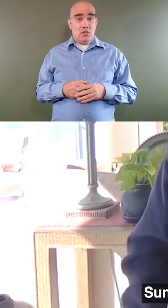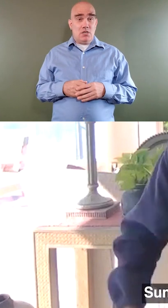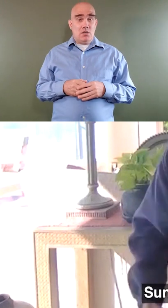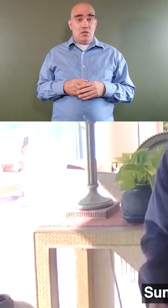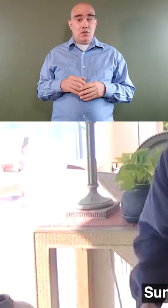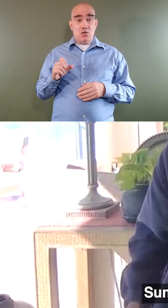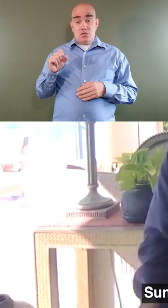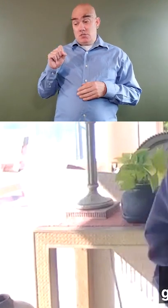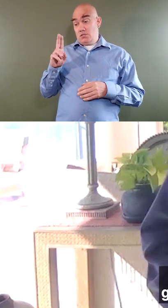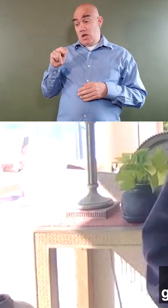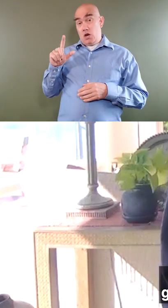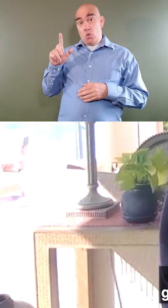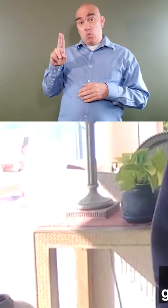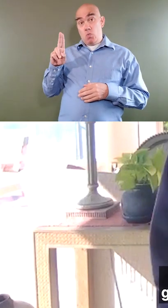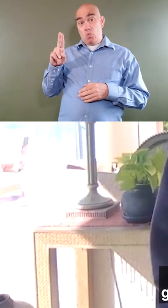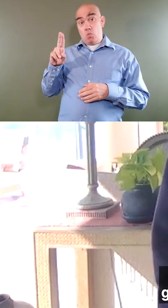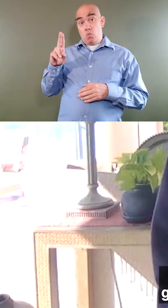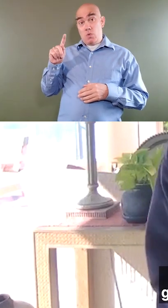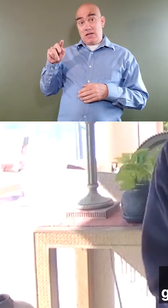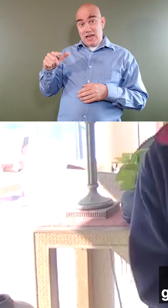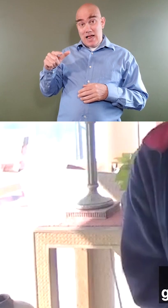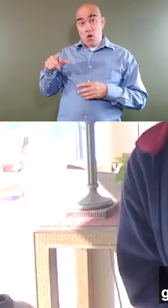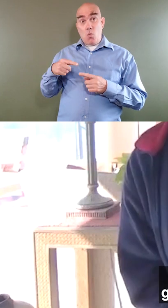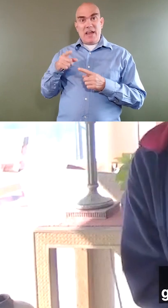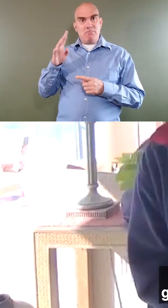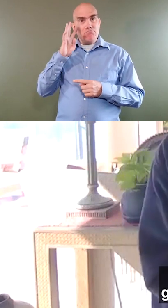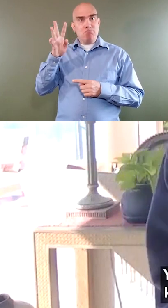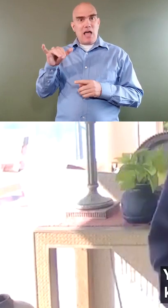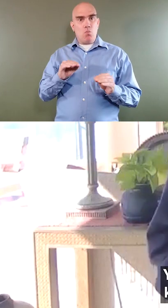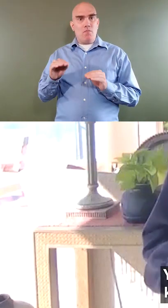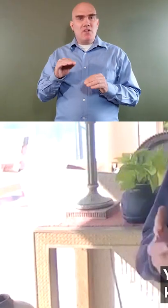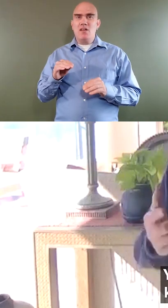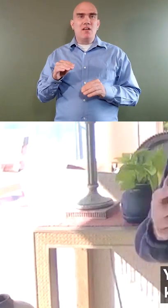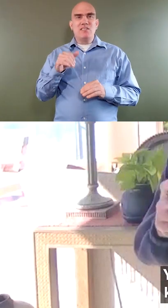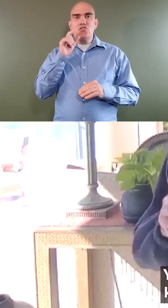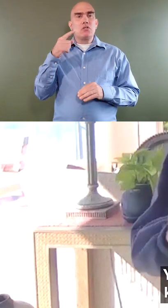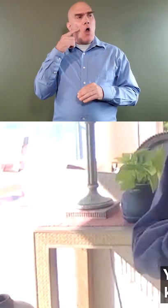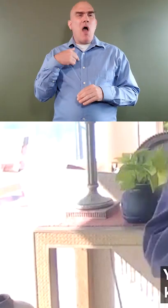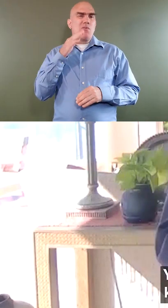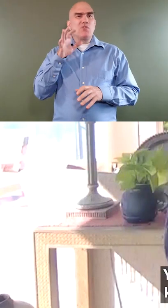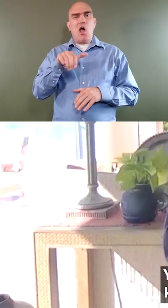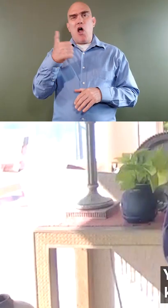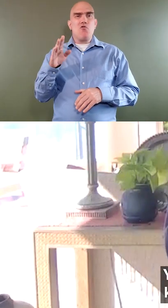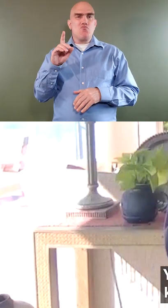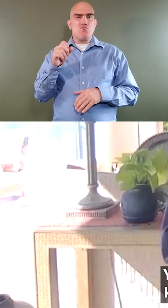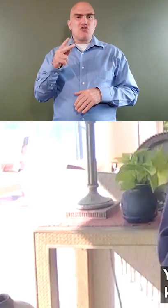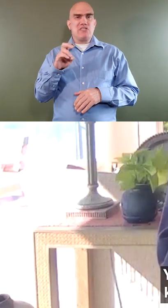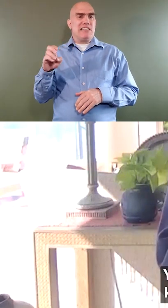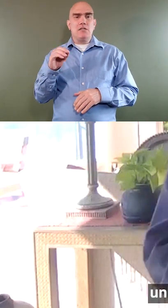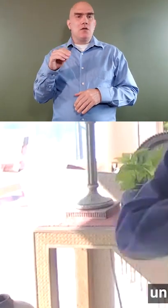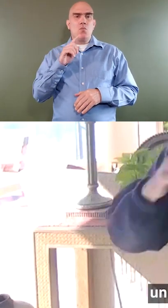Sun Lu-Ten made this up, he didn't just say, oh, I'm going to do another brush knee. You have to do another brush knee to get into that